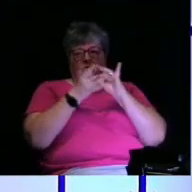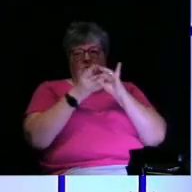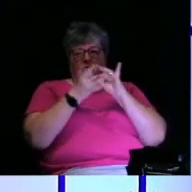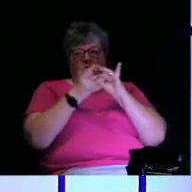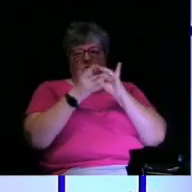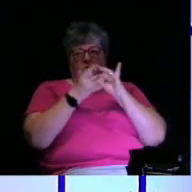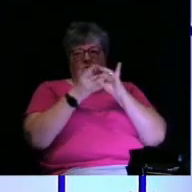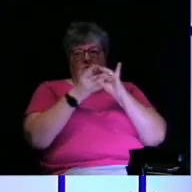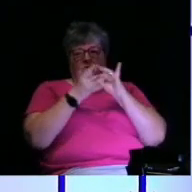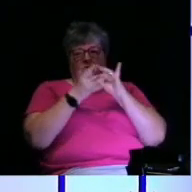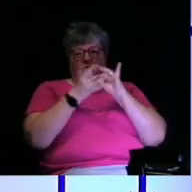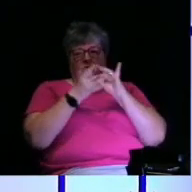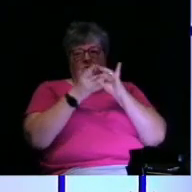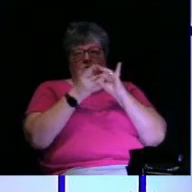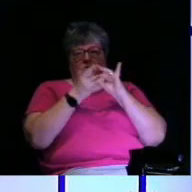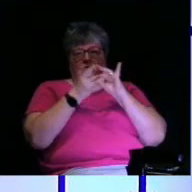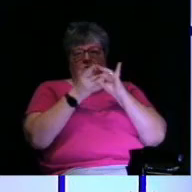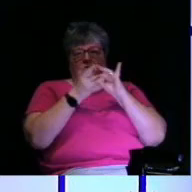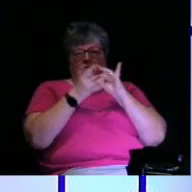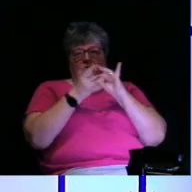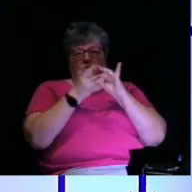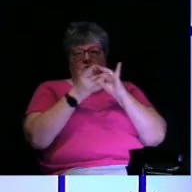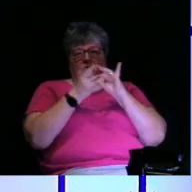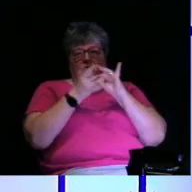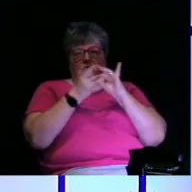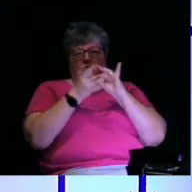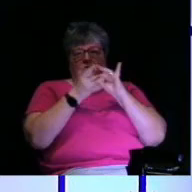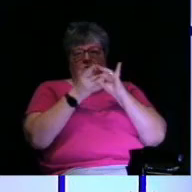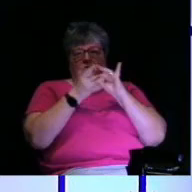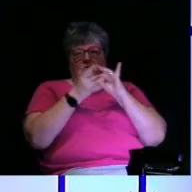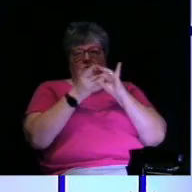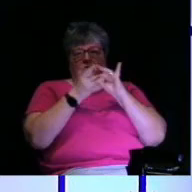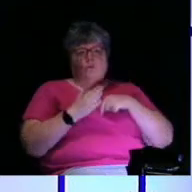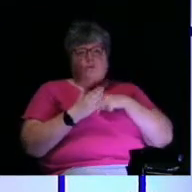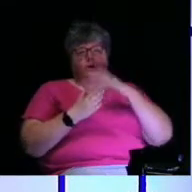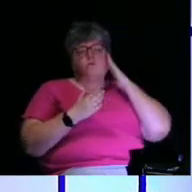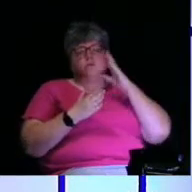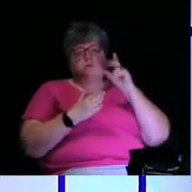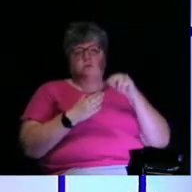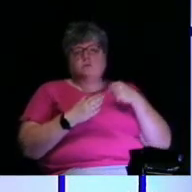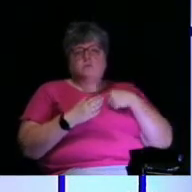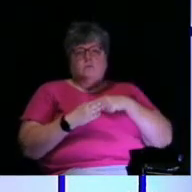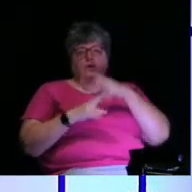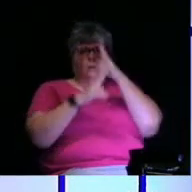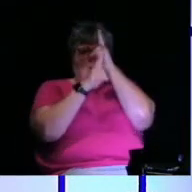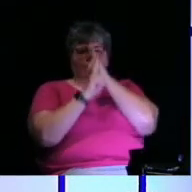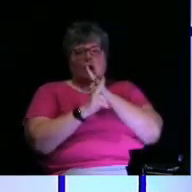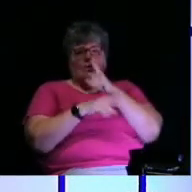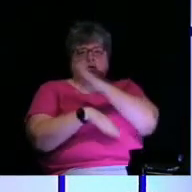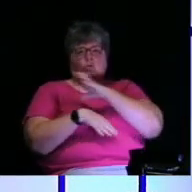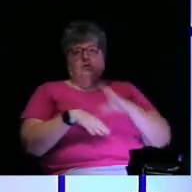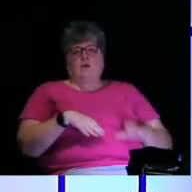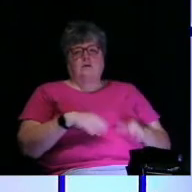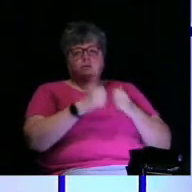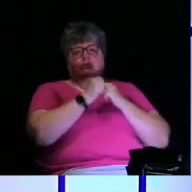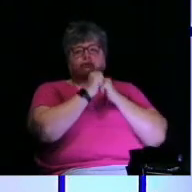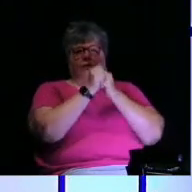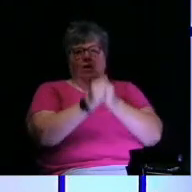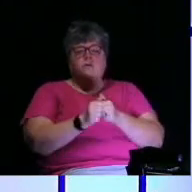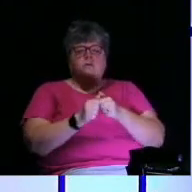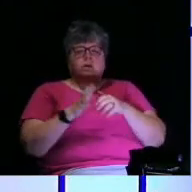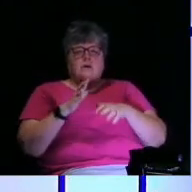God coming after me. And that's what we're going to do, okay? We're going to honor Christ by going after lost people. Okay? We're